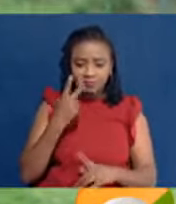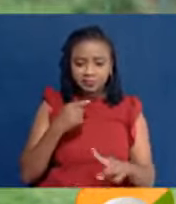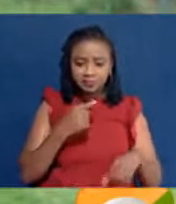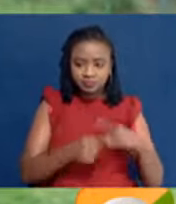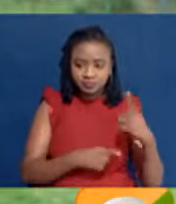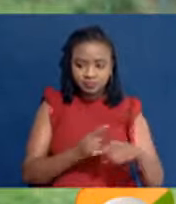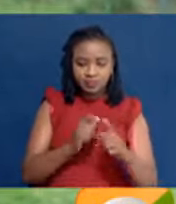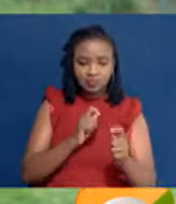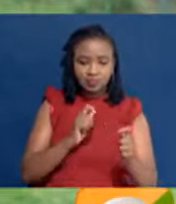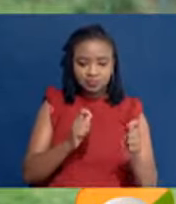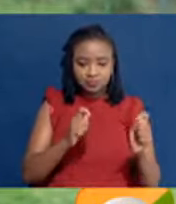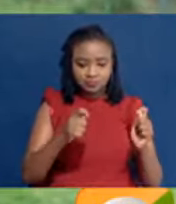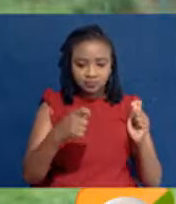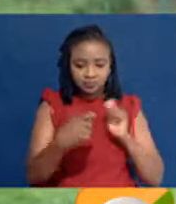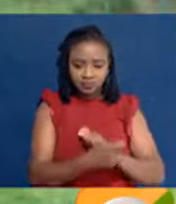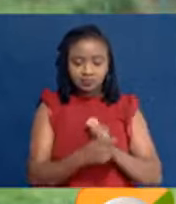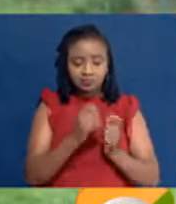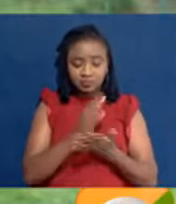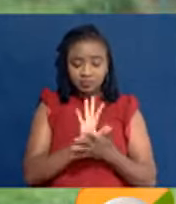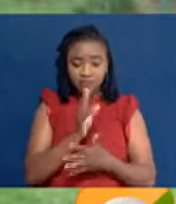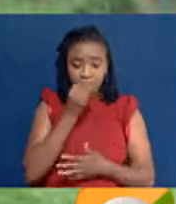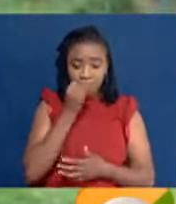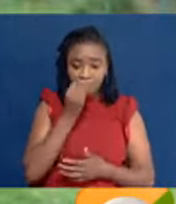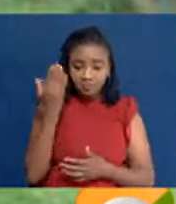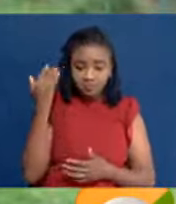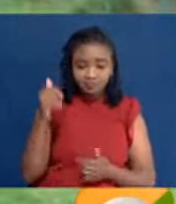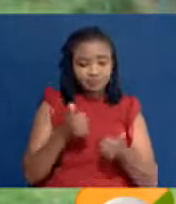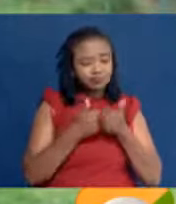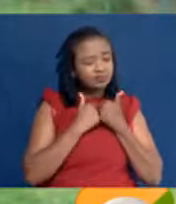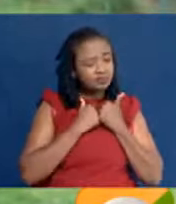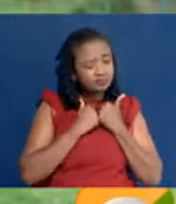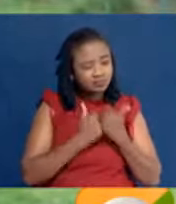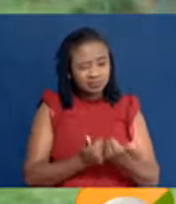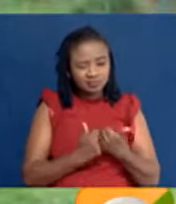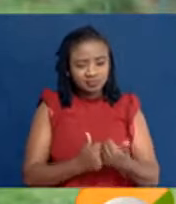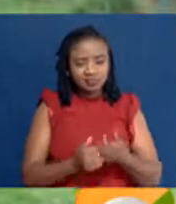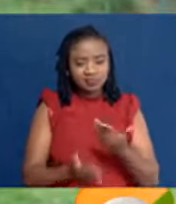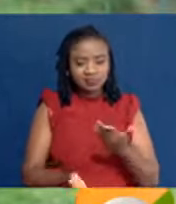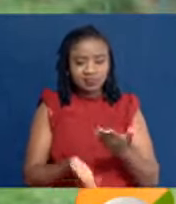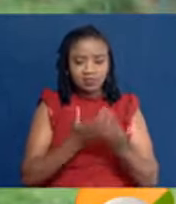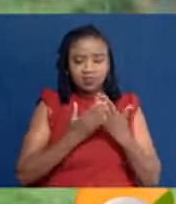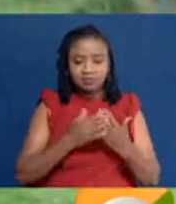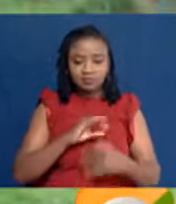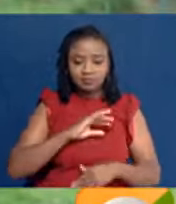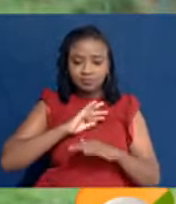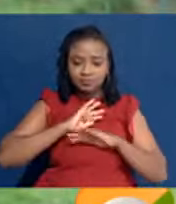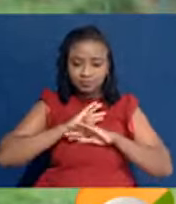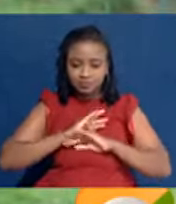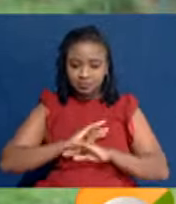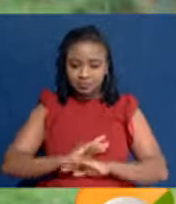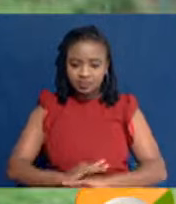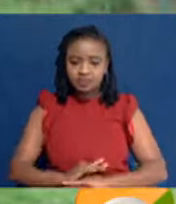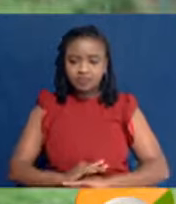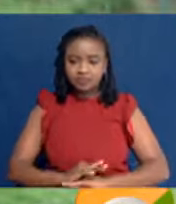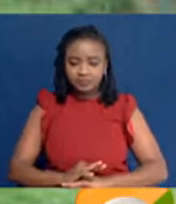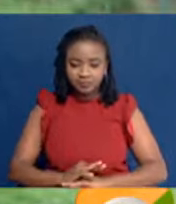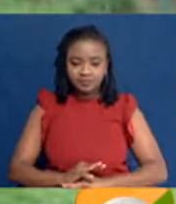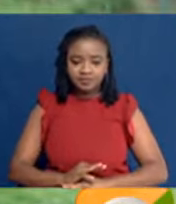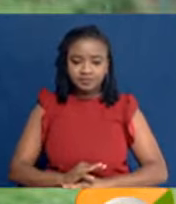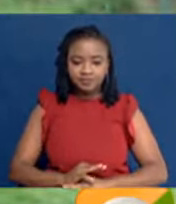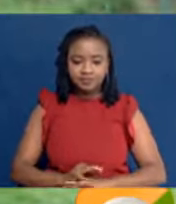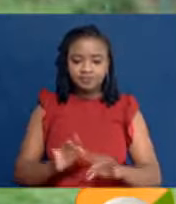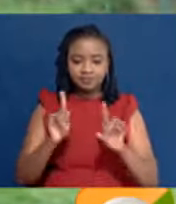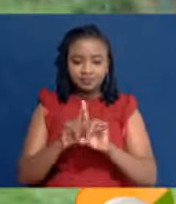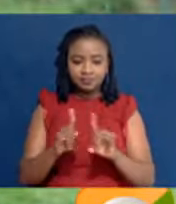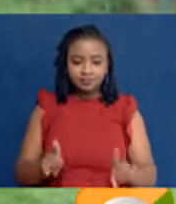and not only were they more nutritious and created lasting resilience, they were also resilient to